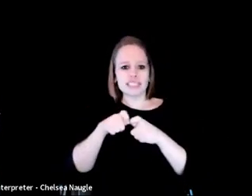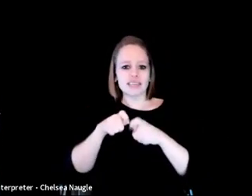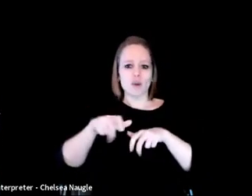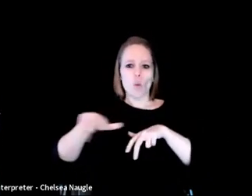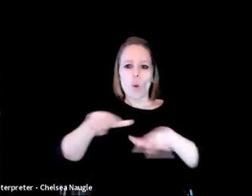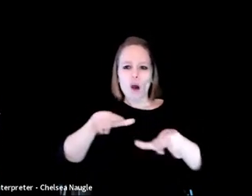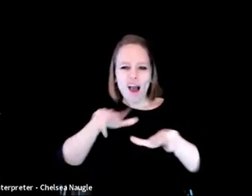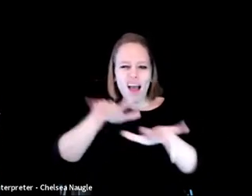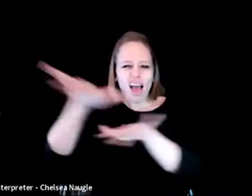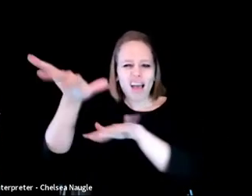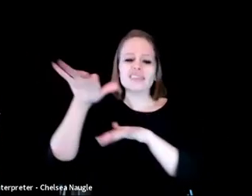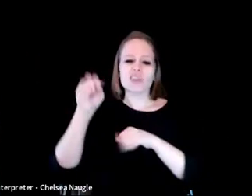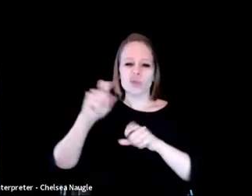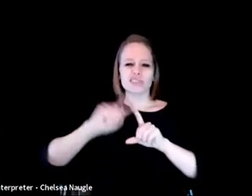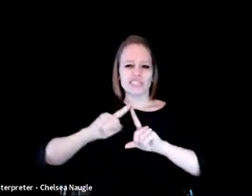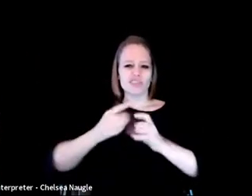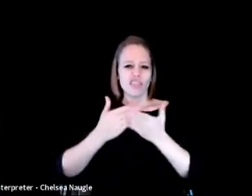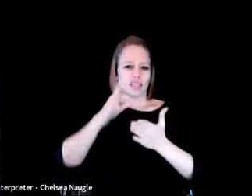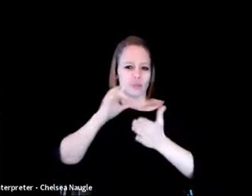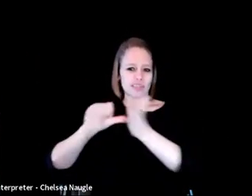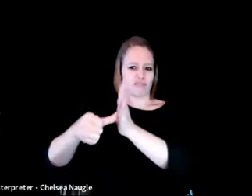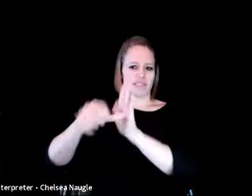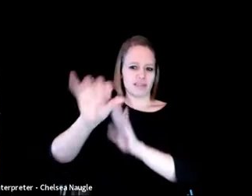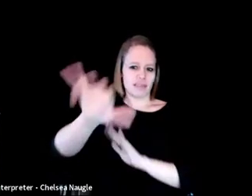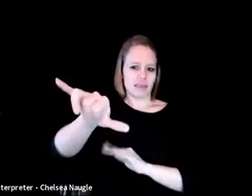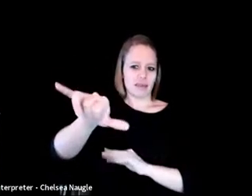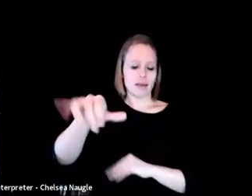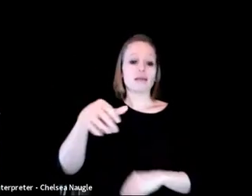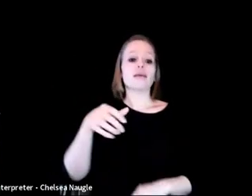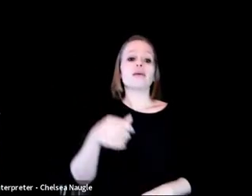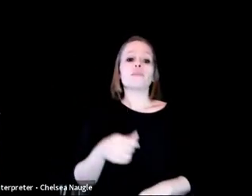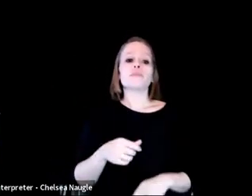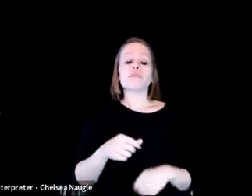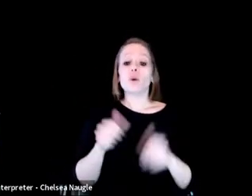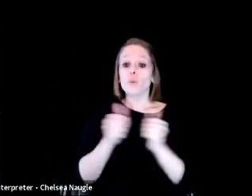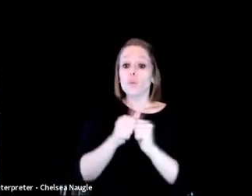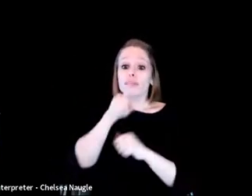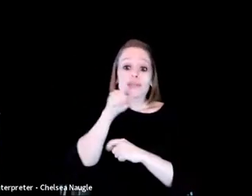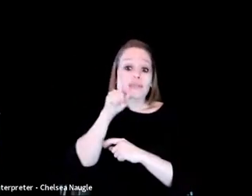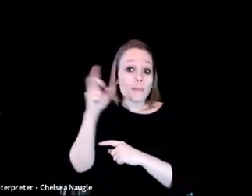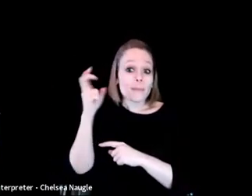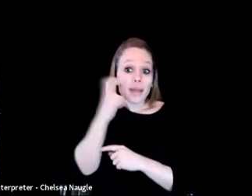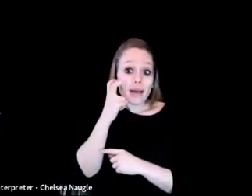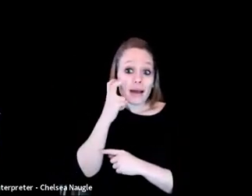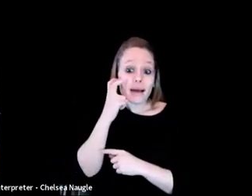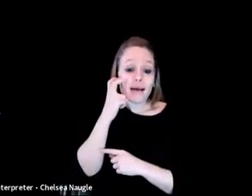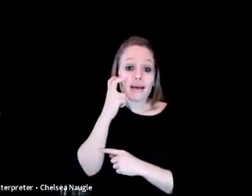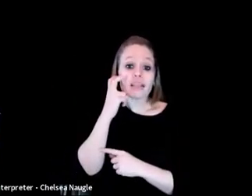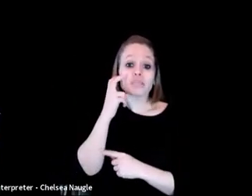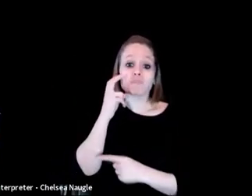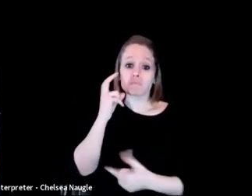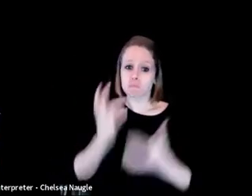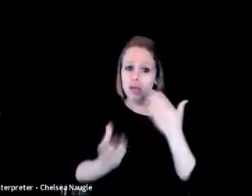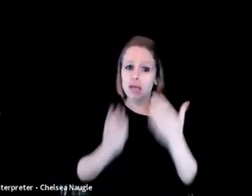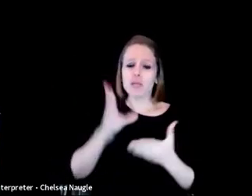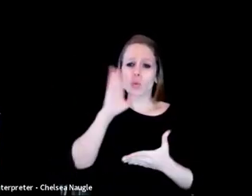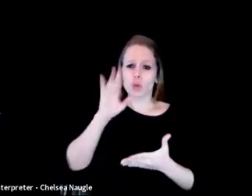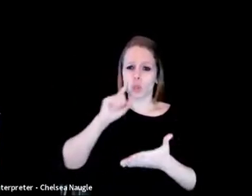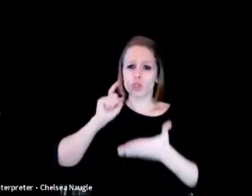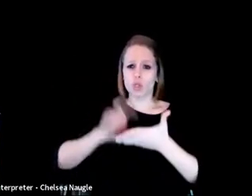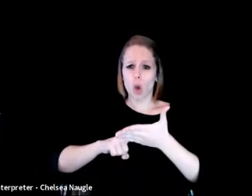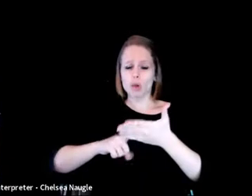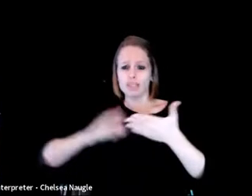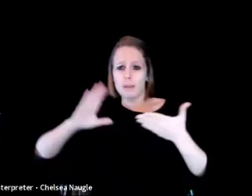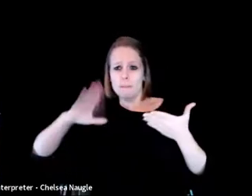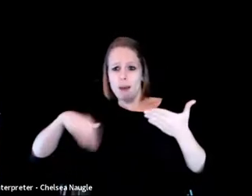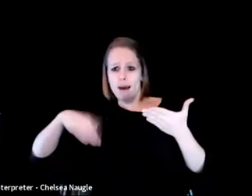So oftentimes I think with deaf blindness, what you'll see is you might see a lot of these types of